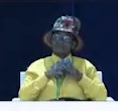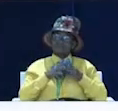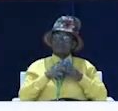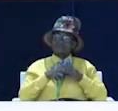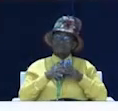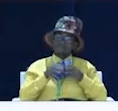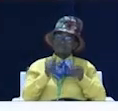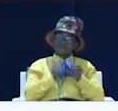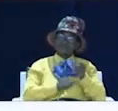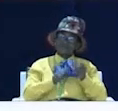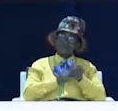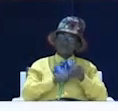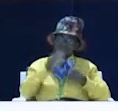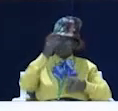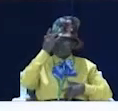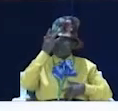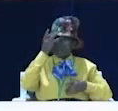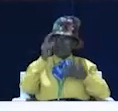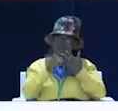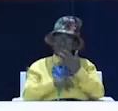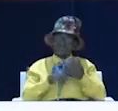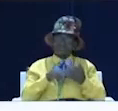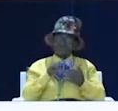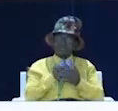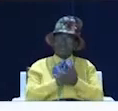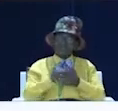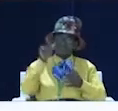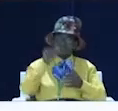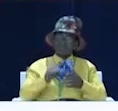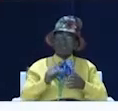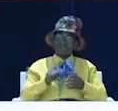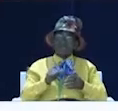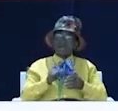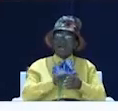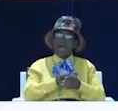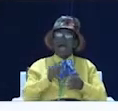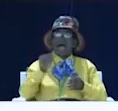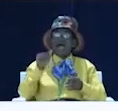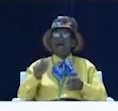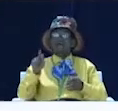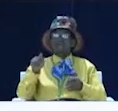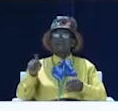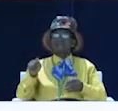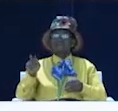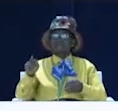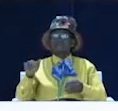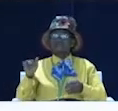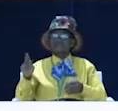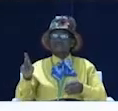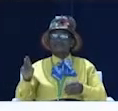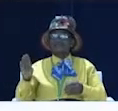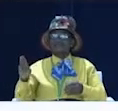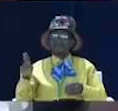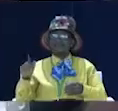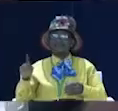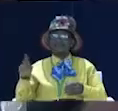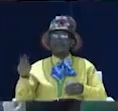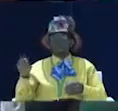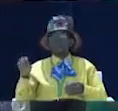Every sickness in your life that they attribute to old age, my father will pull them